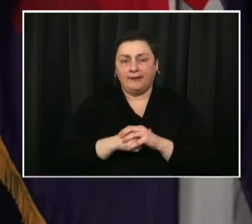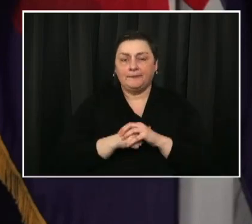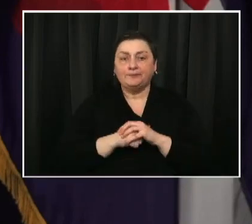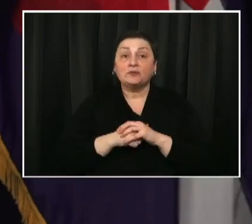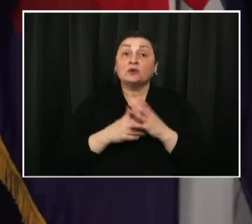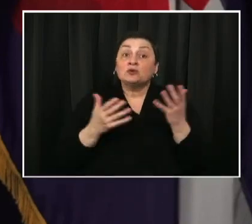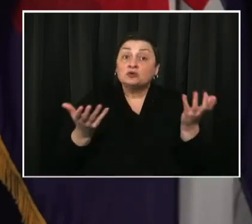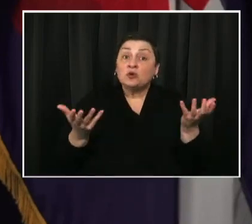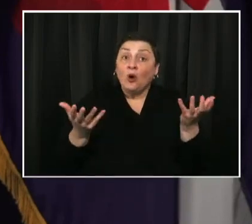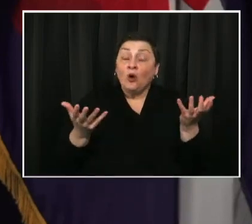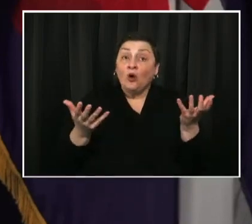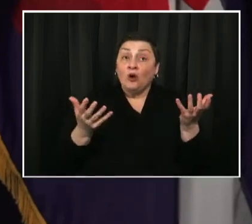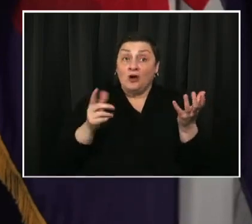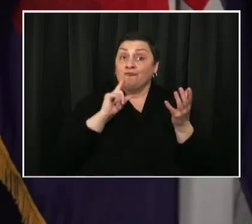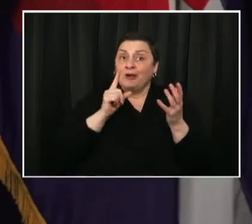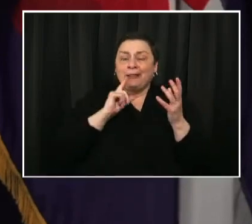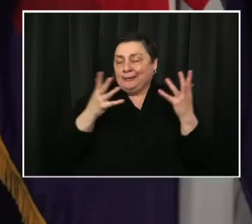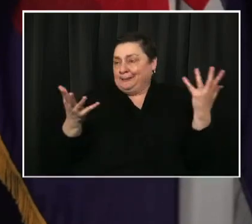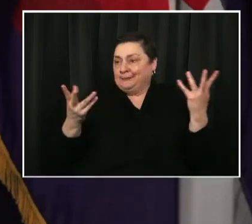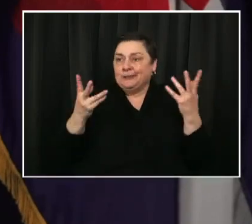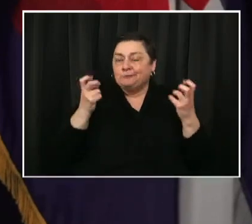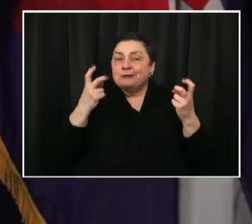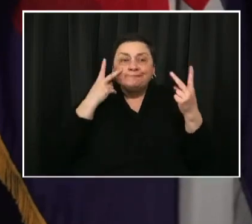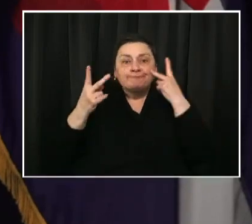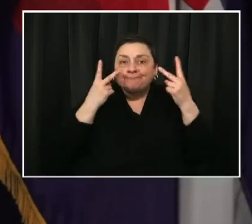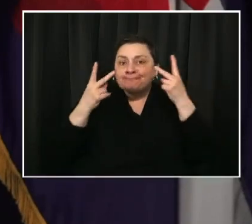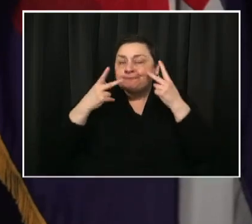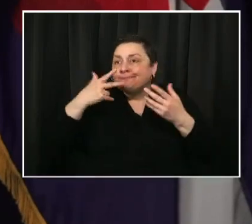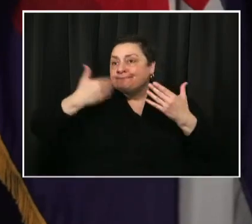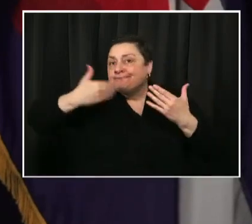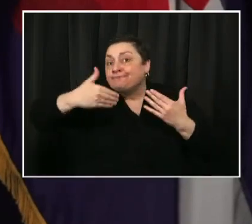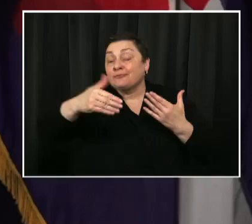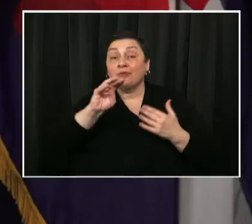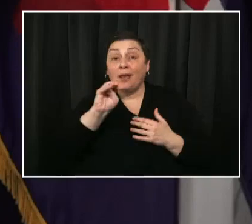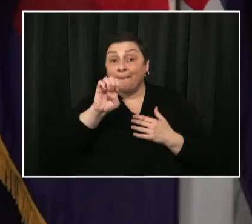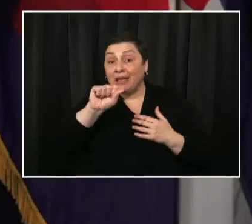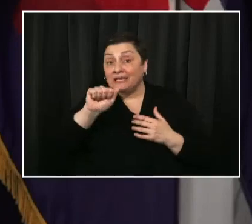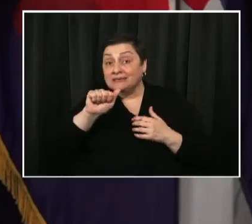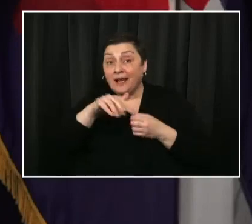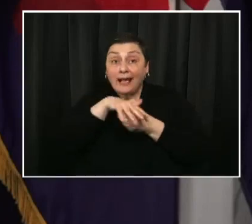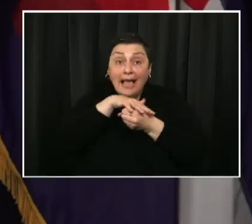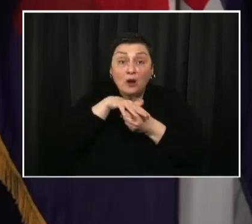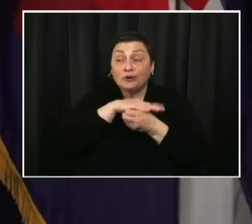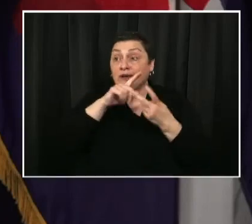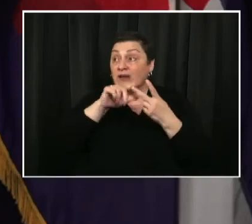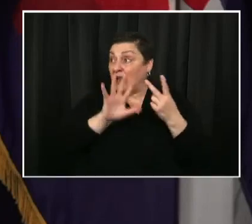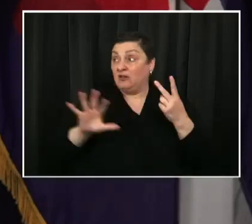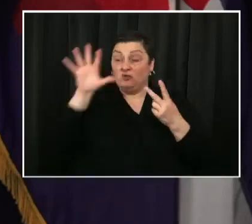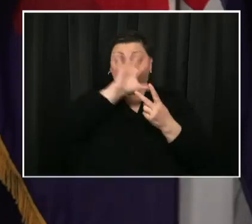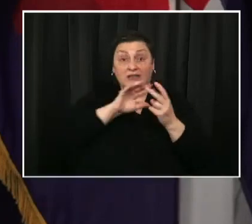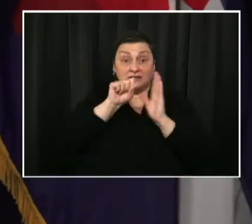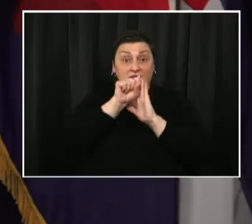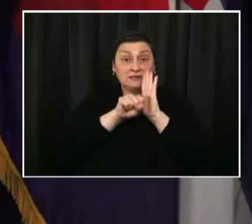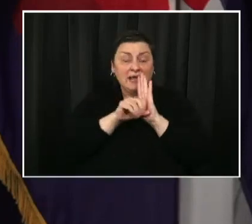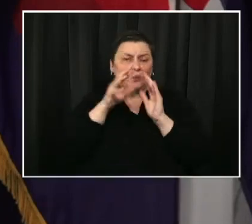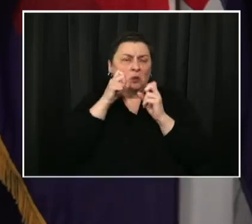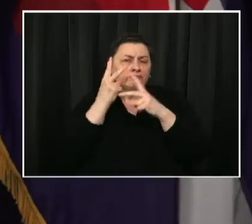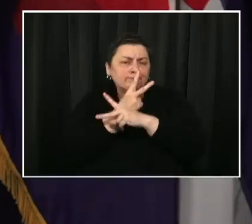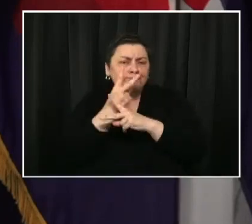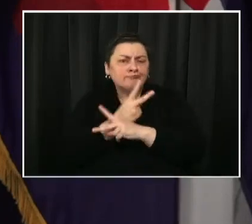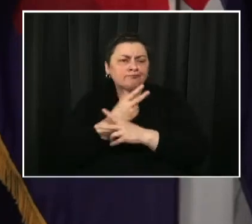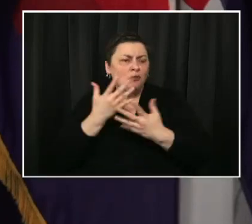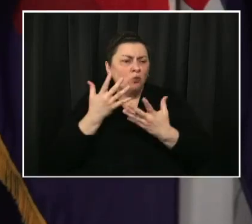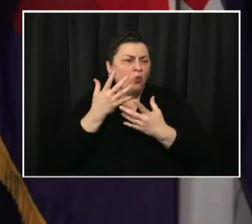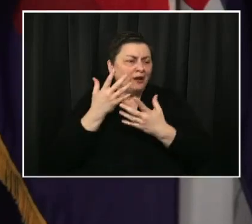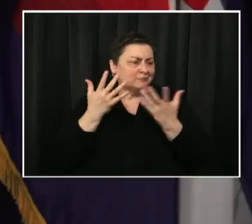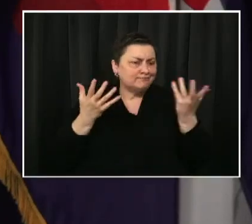local level. And we'll look forward to working with Mesa County and the rest of the state to help tailor the appropriate